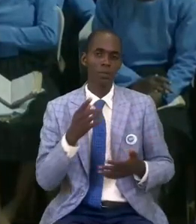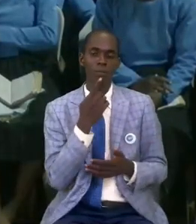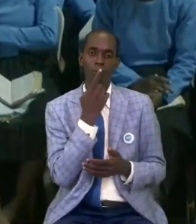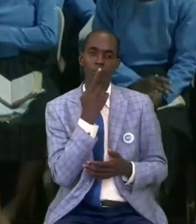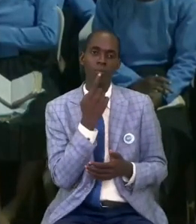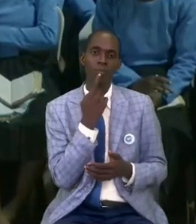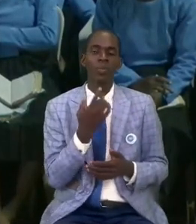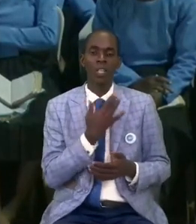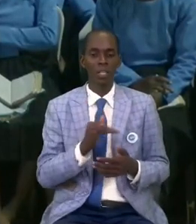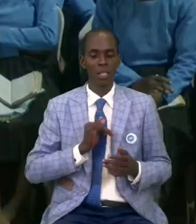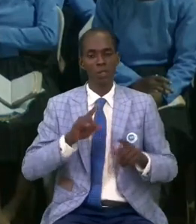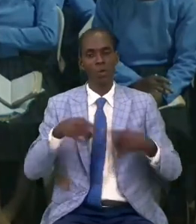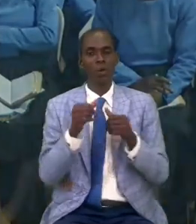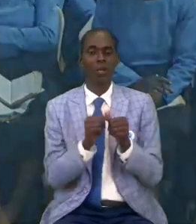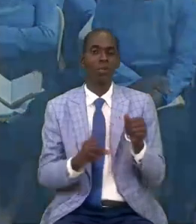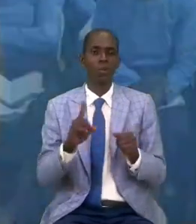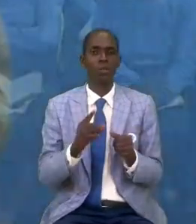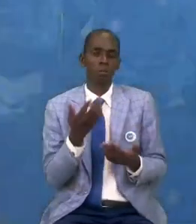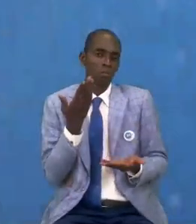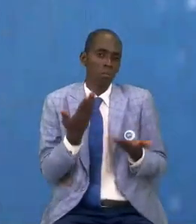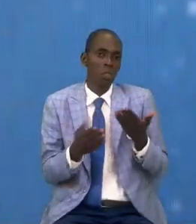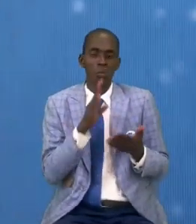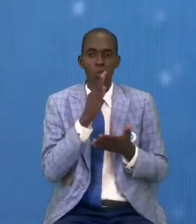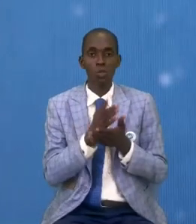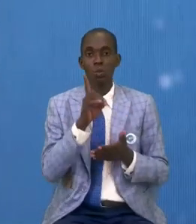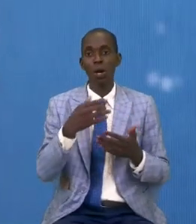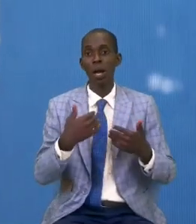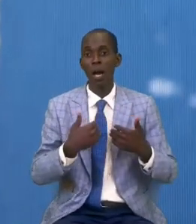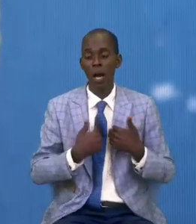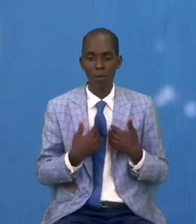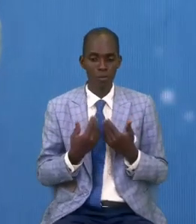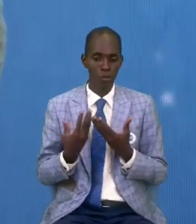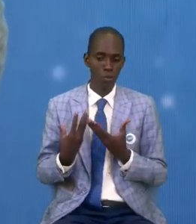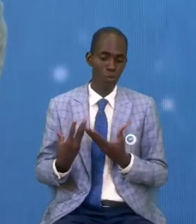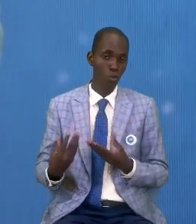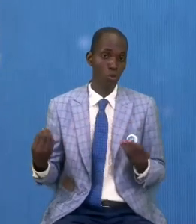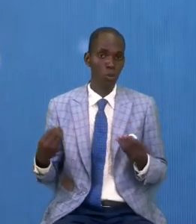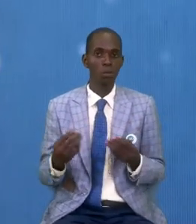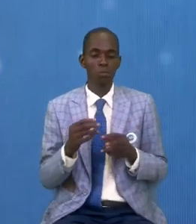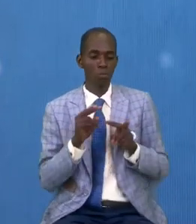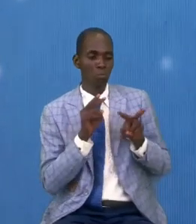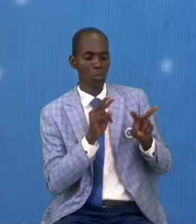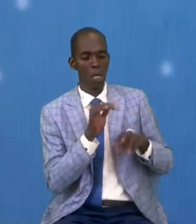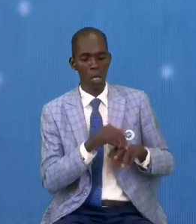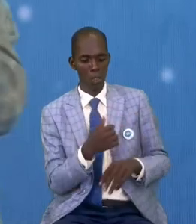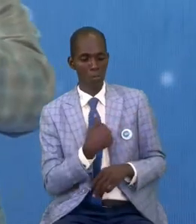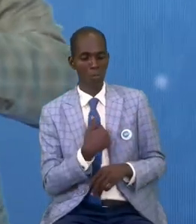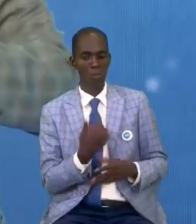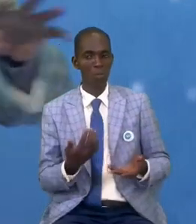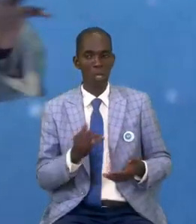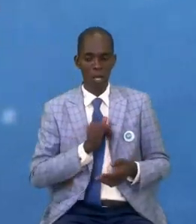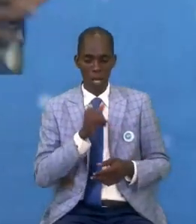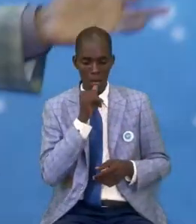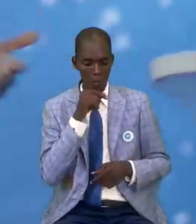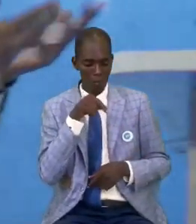at me, look at my situation, I'm down. Down and down and going down and down all the time. Let